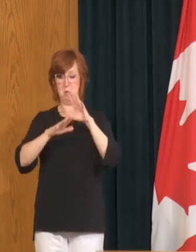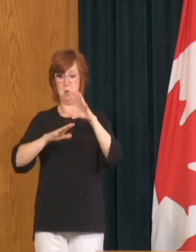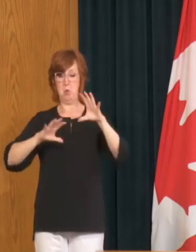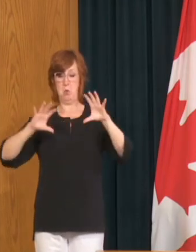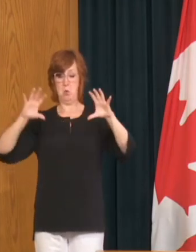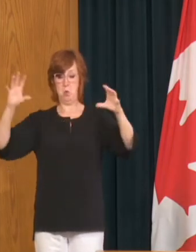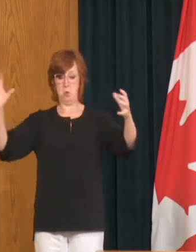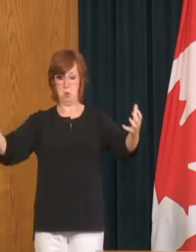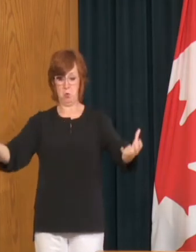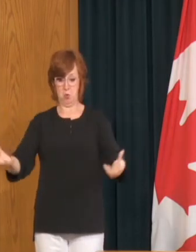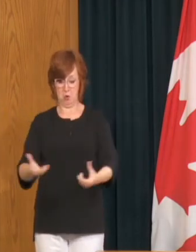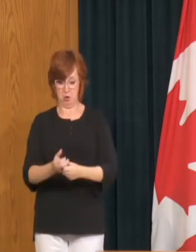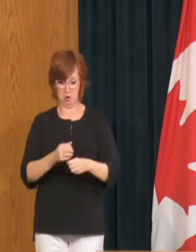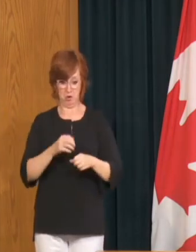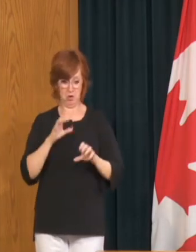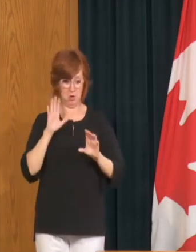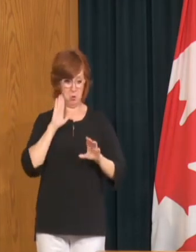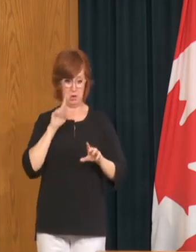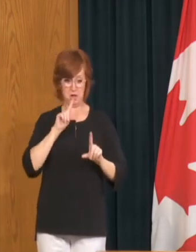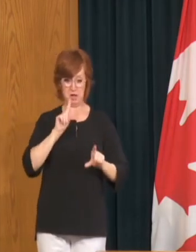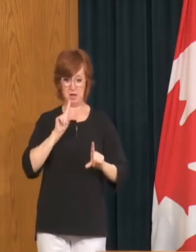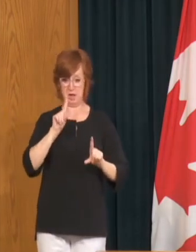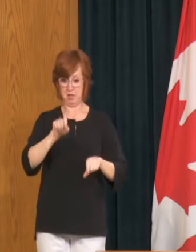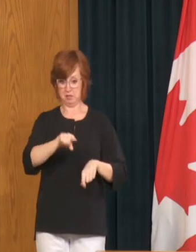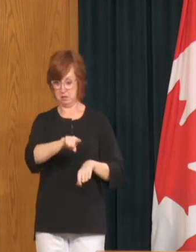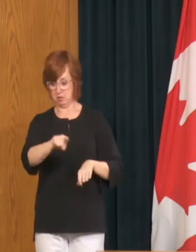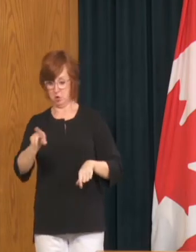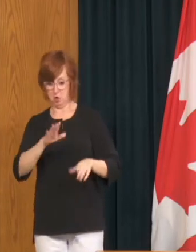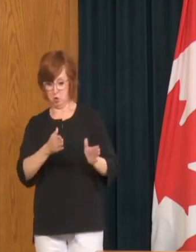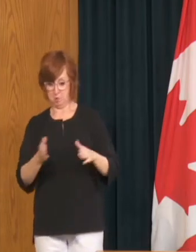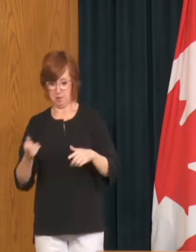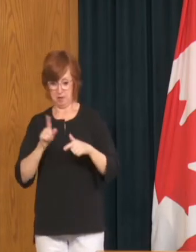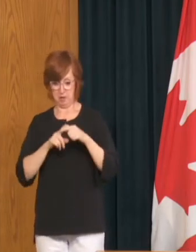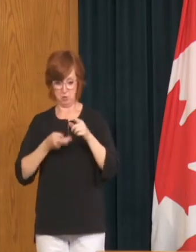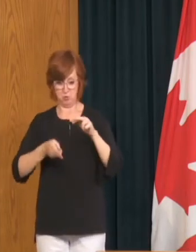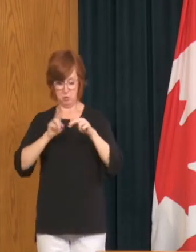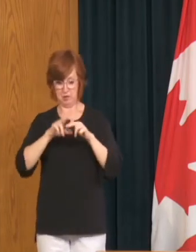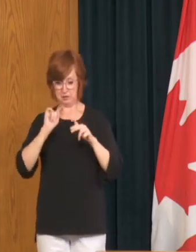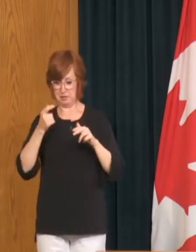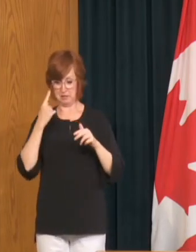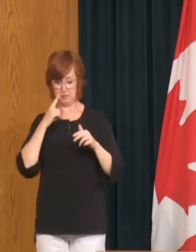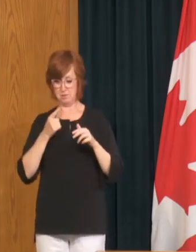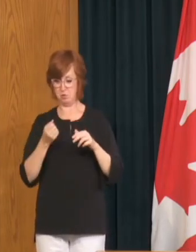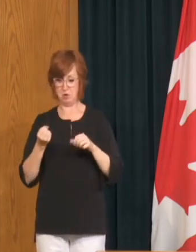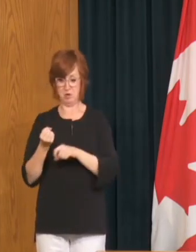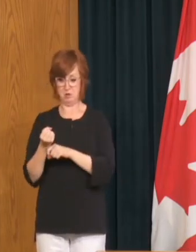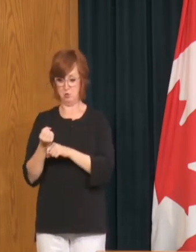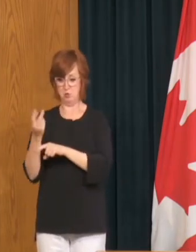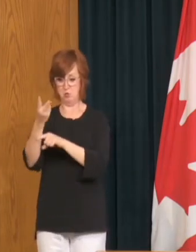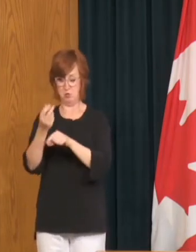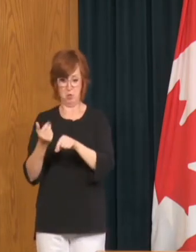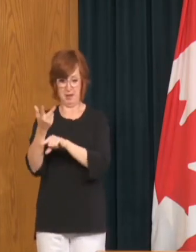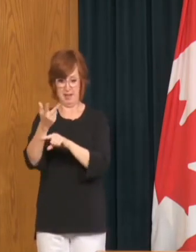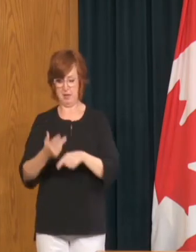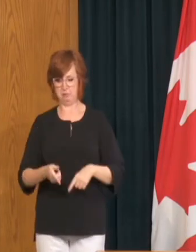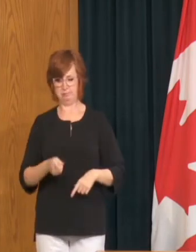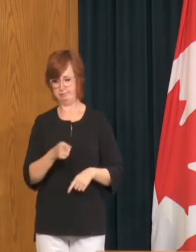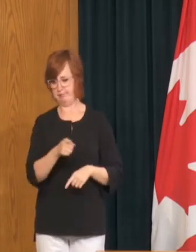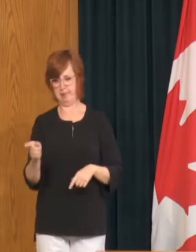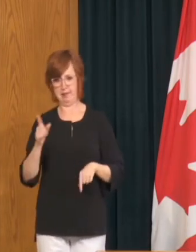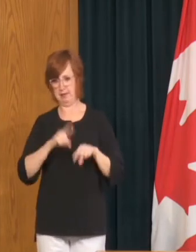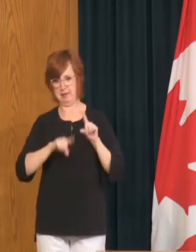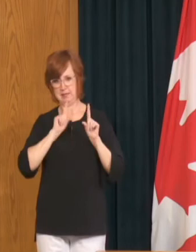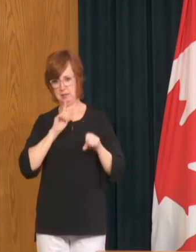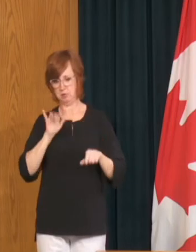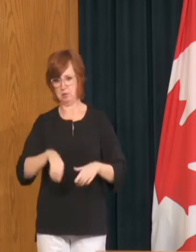we will, and our full intent is to bring forward a recovery platform that will build on the platforms that we have already, our